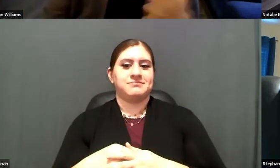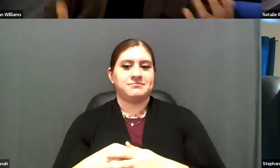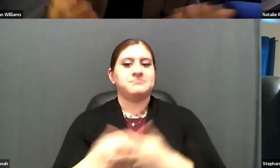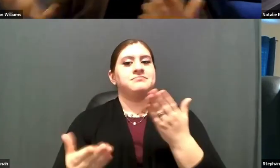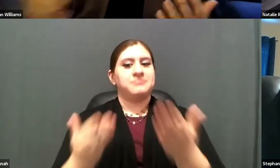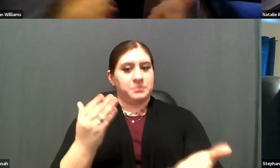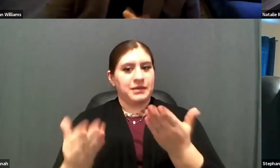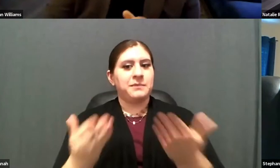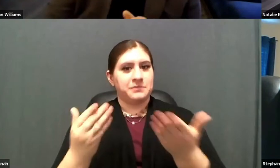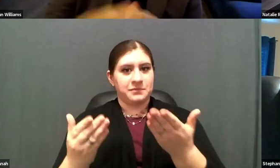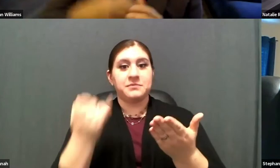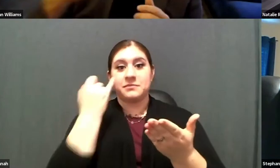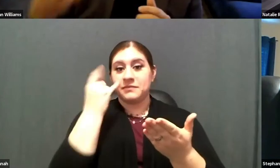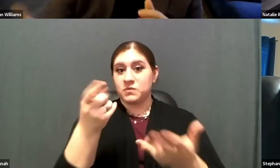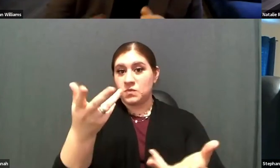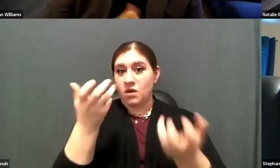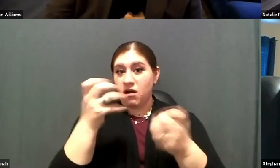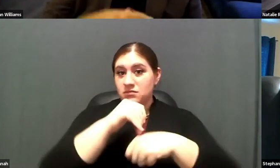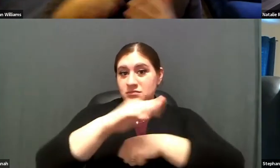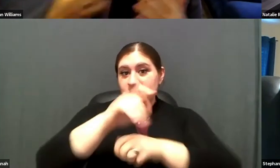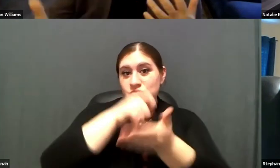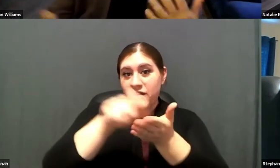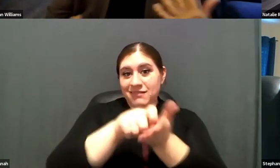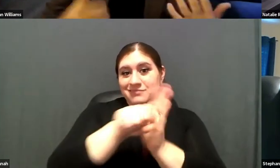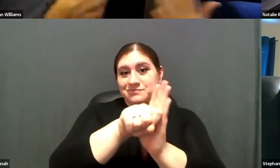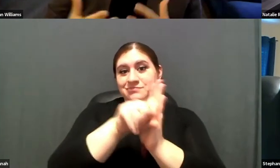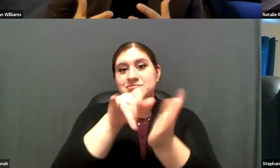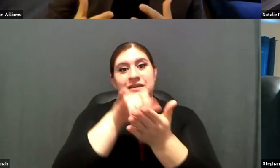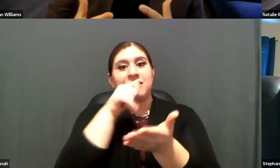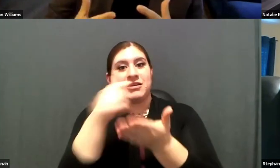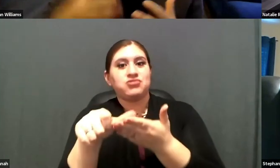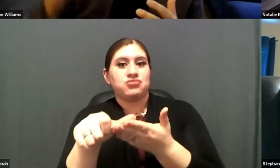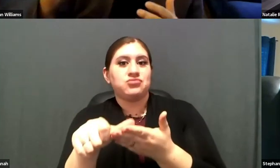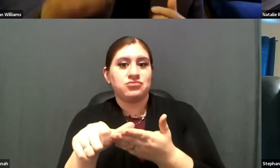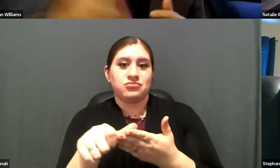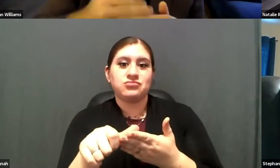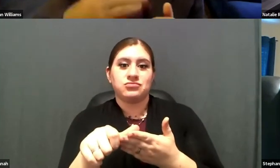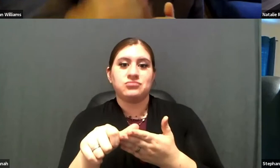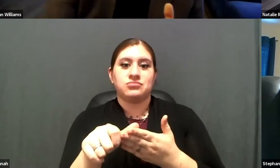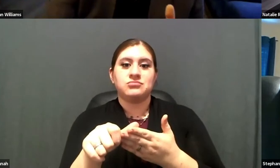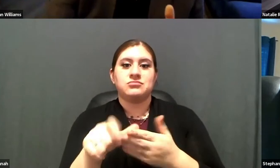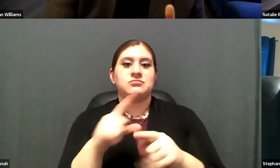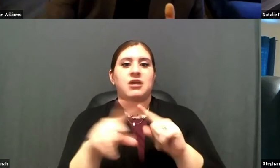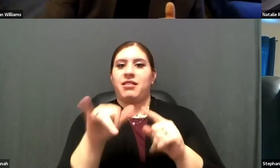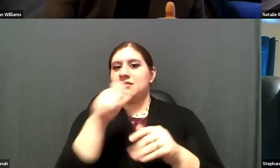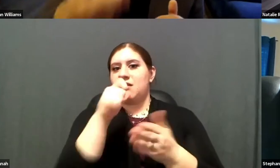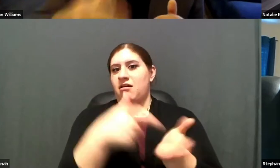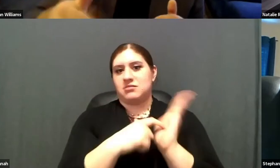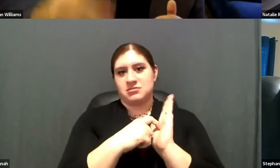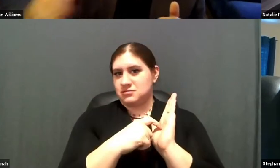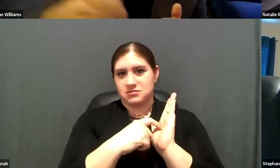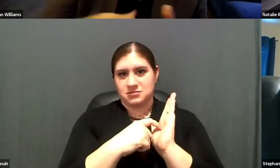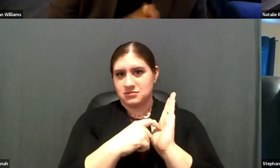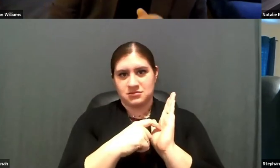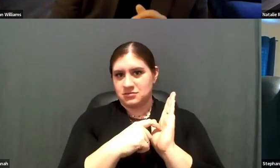be, if you wanted to submit a writing sample or sort of letter of reference, but those aren't required as long as you